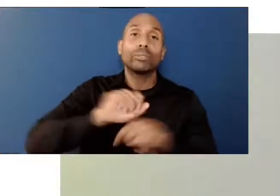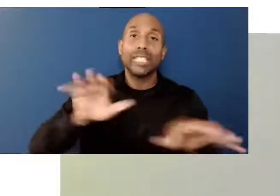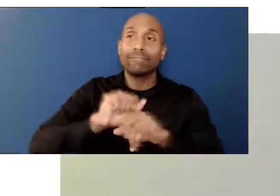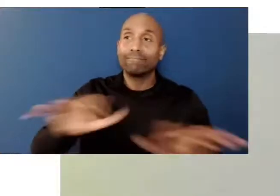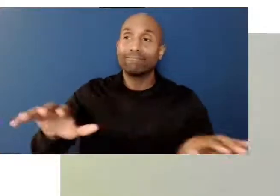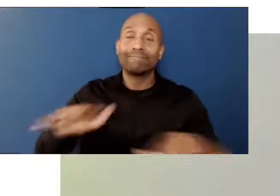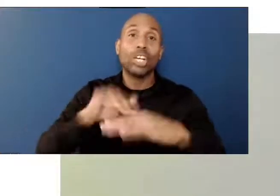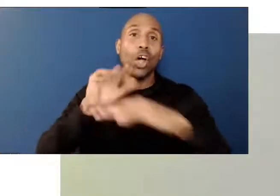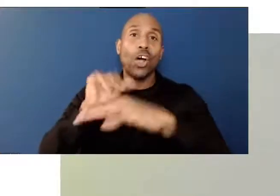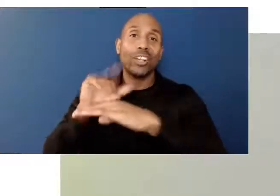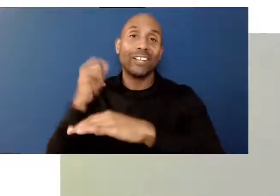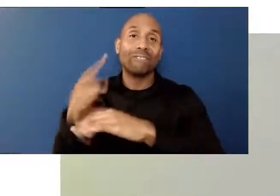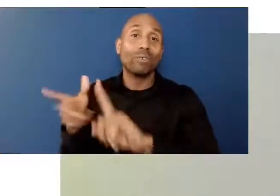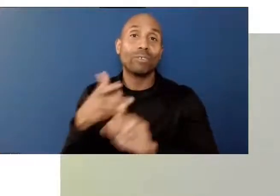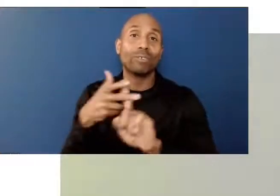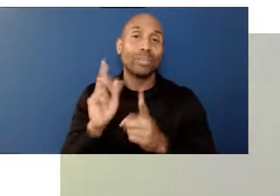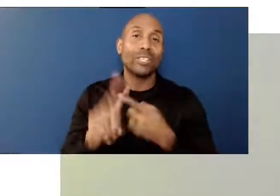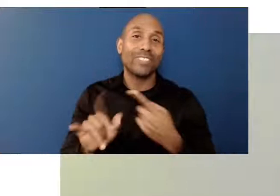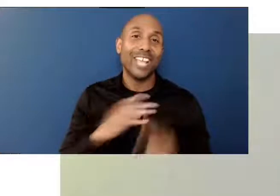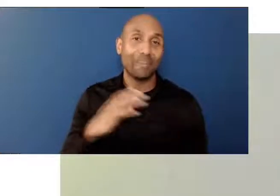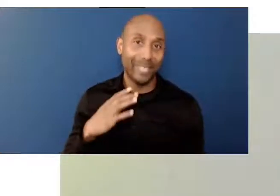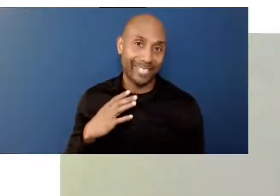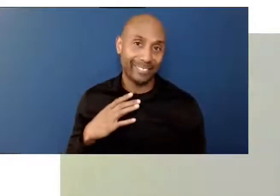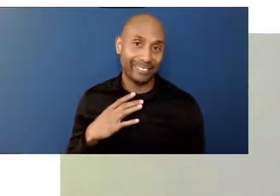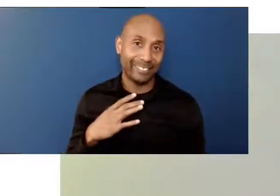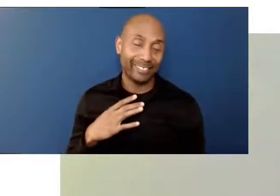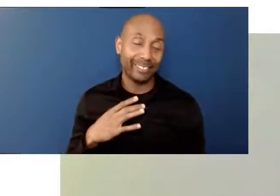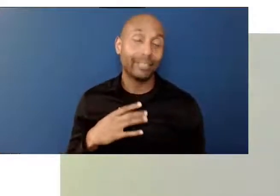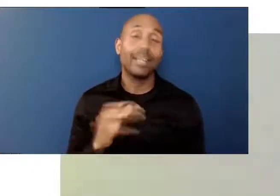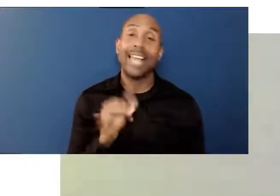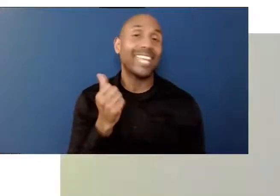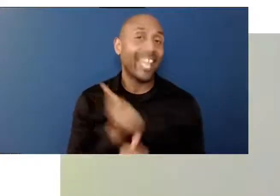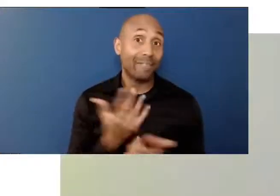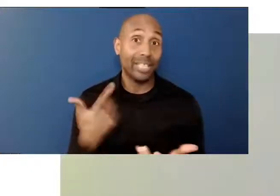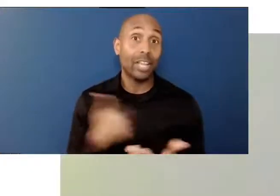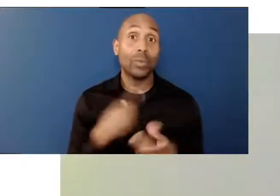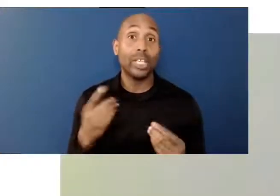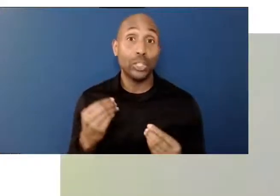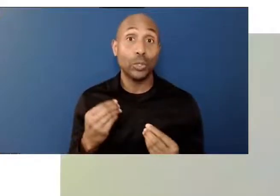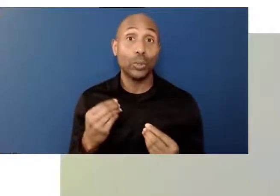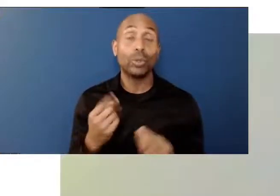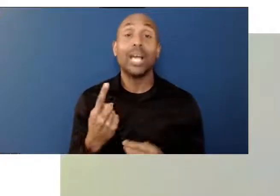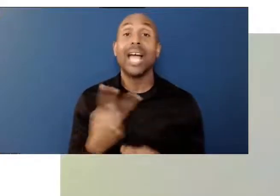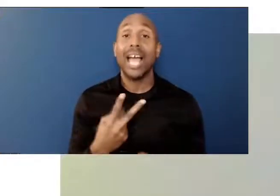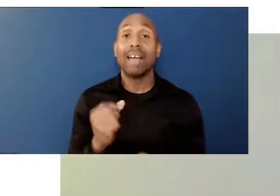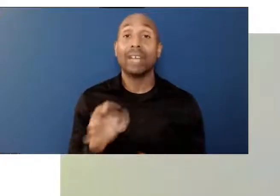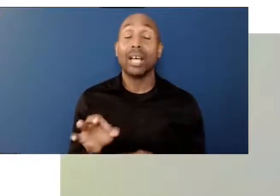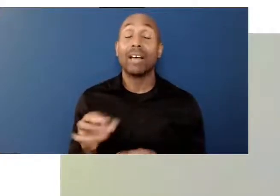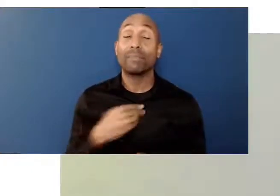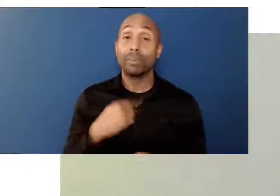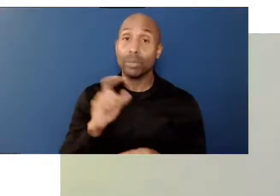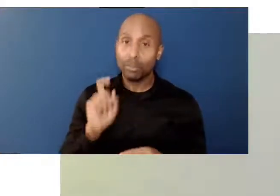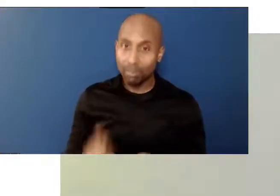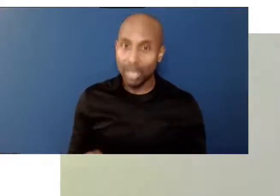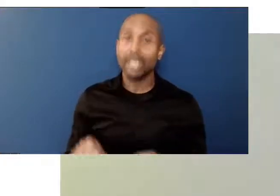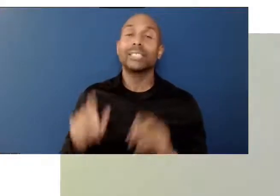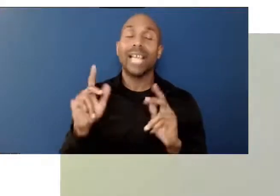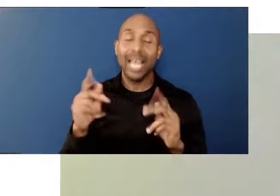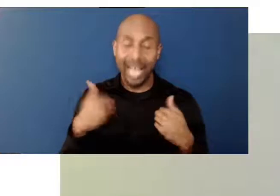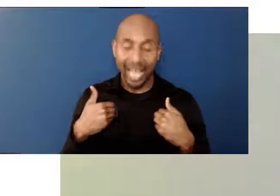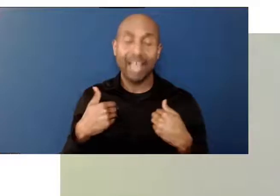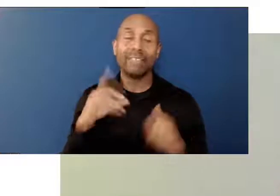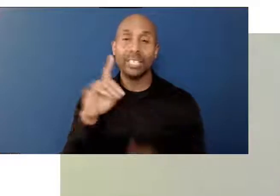that's comprised, just like every piece of work that we do, half of the members must be persons with disabilities or